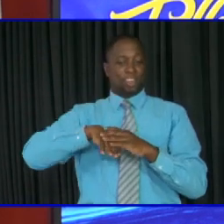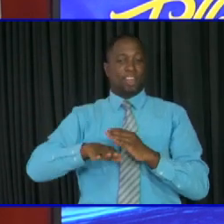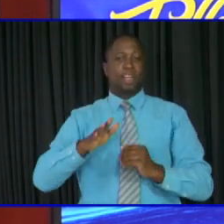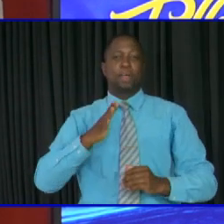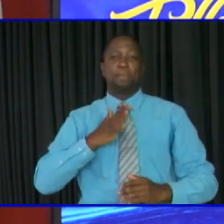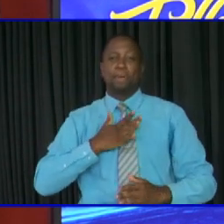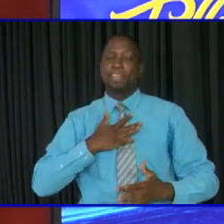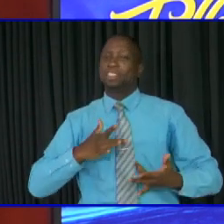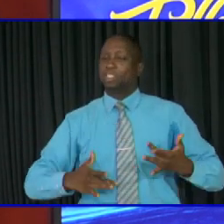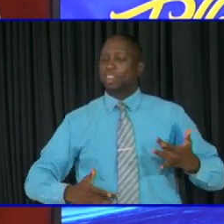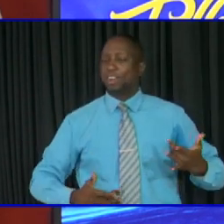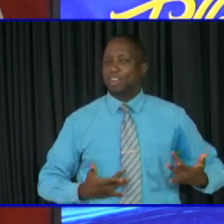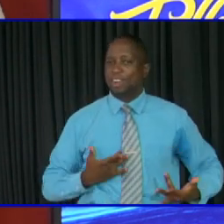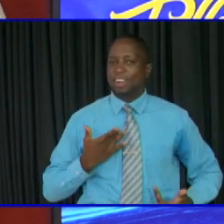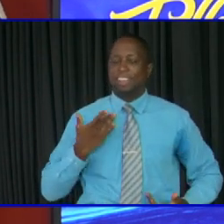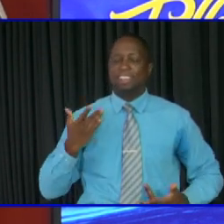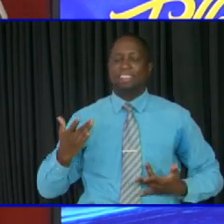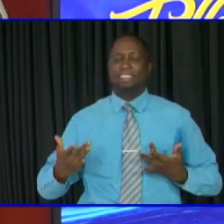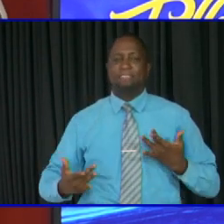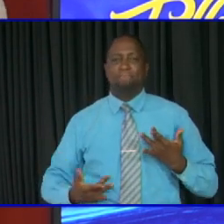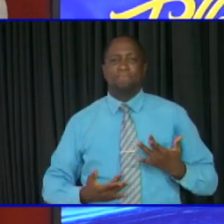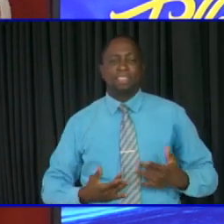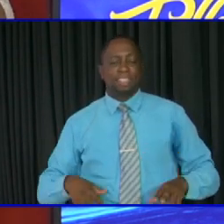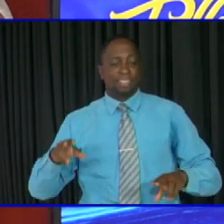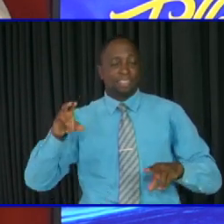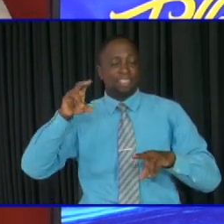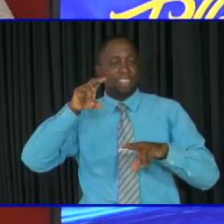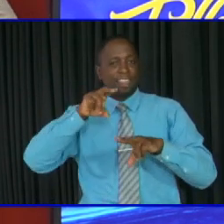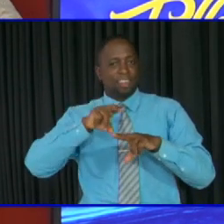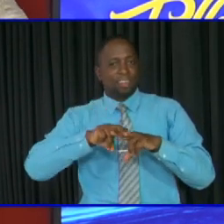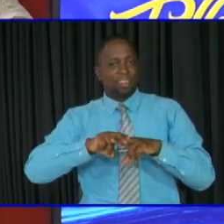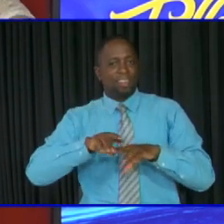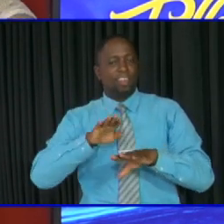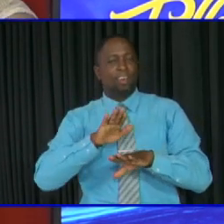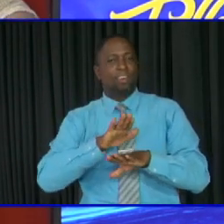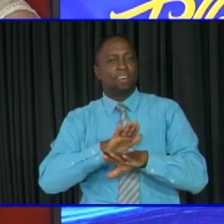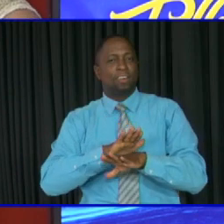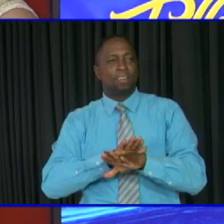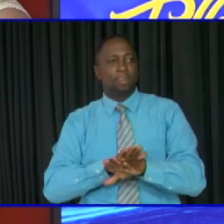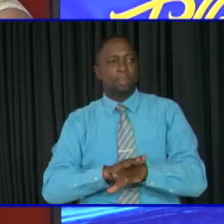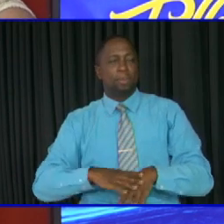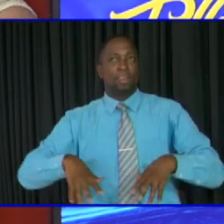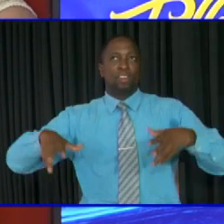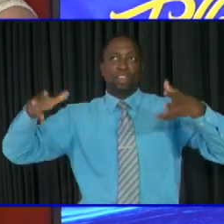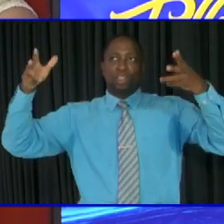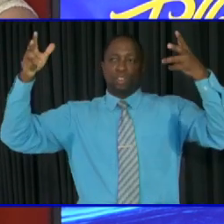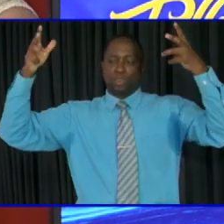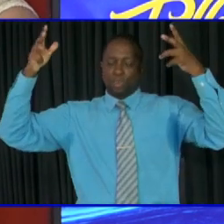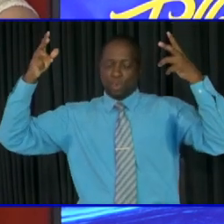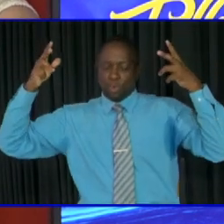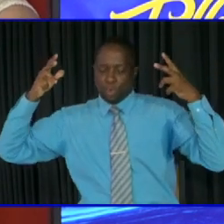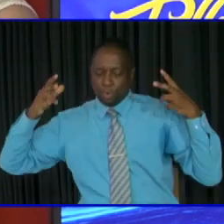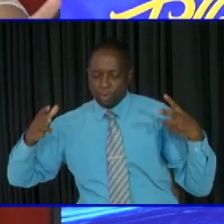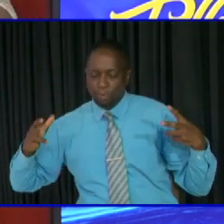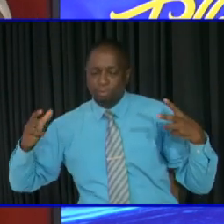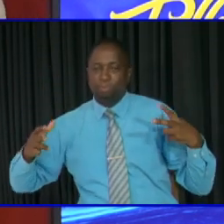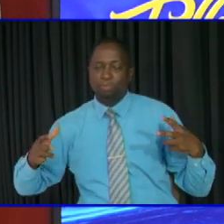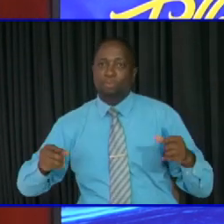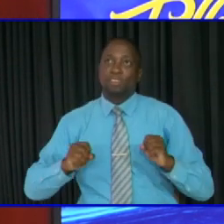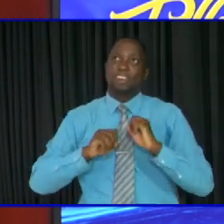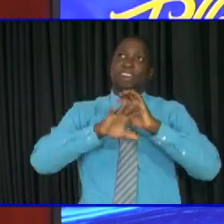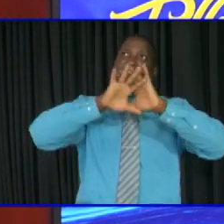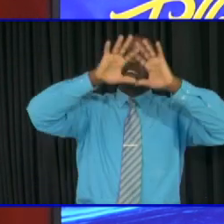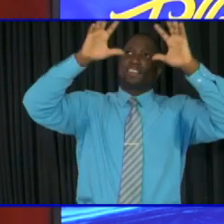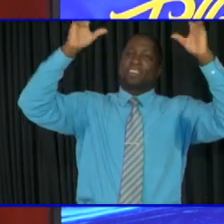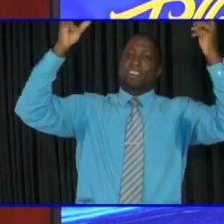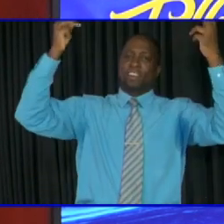enter my joy. Sit down on my throne.